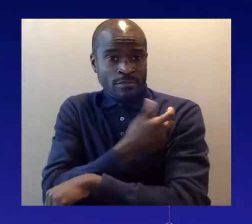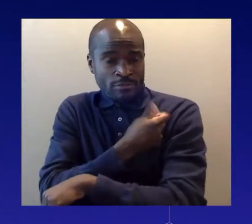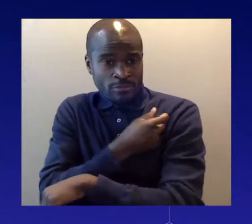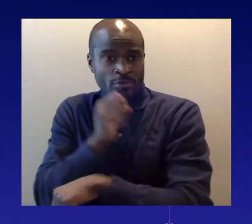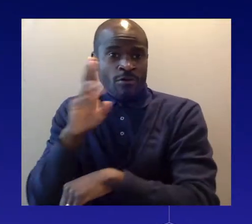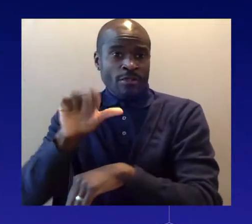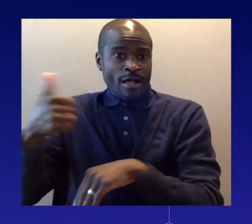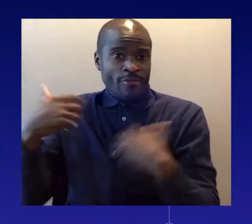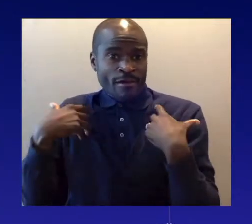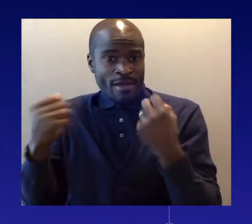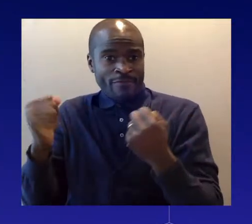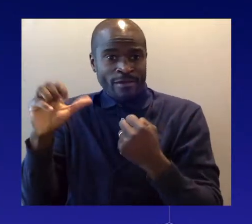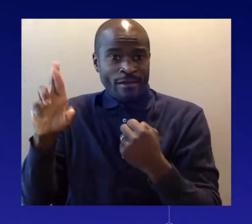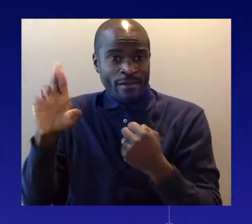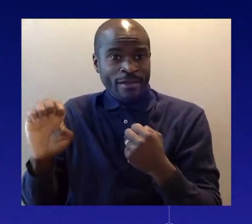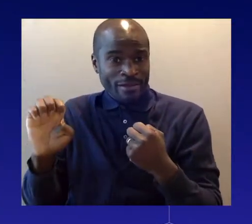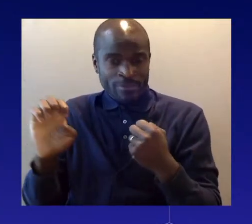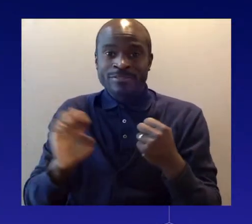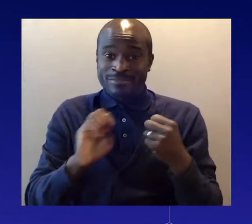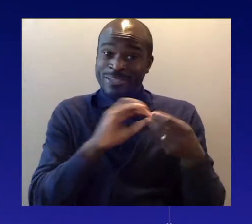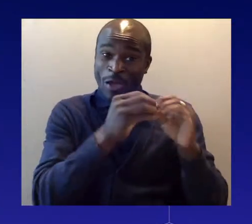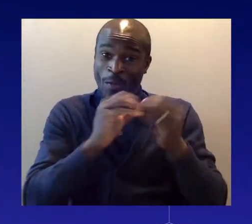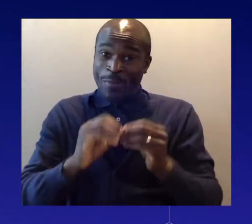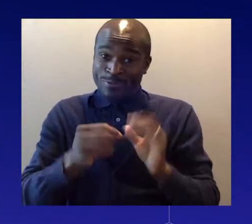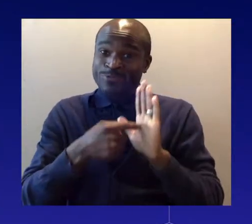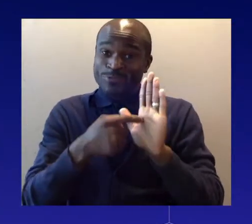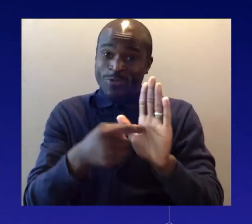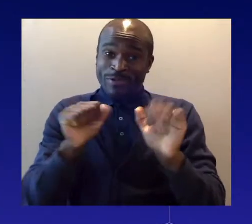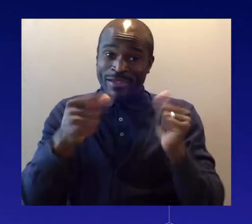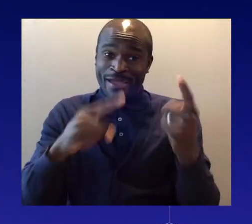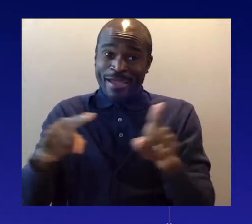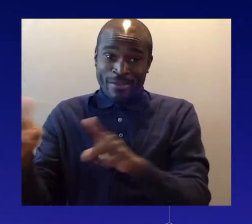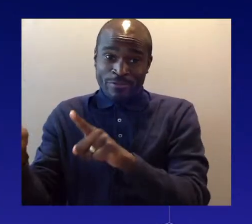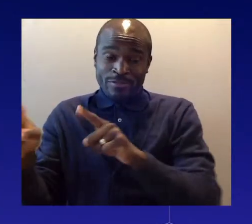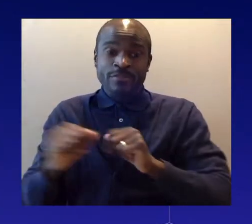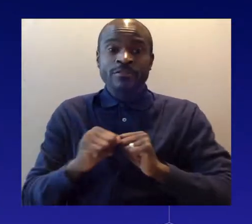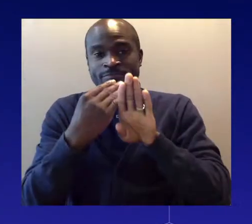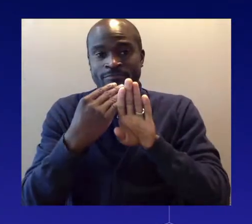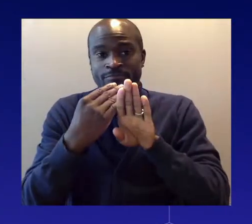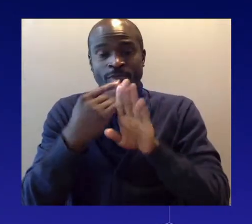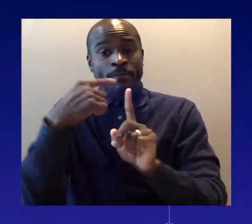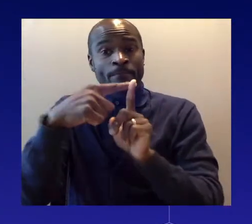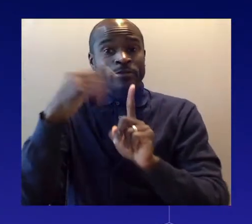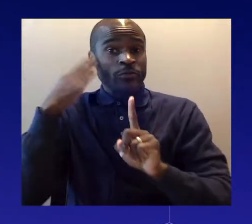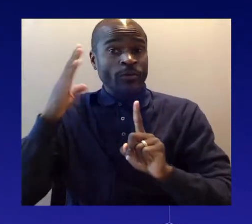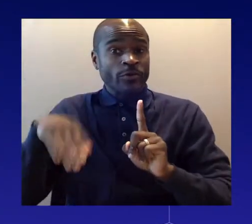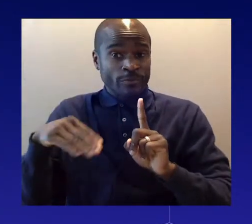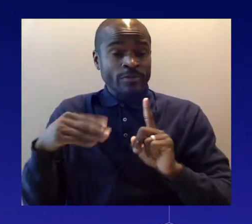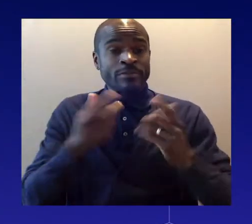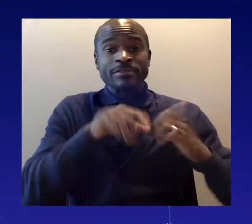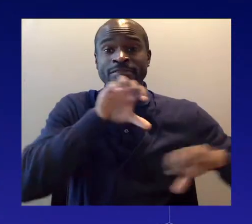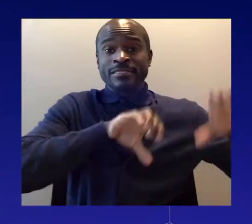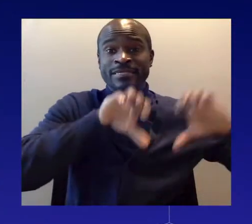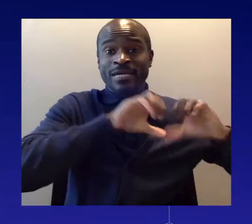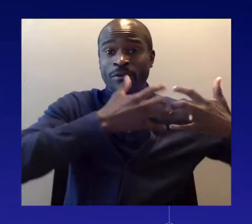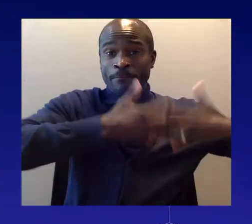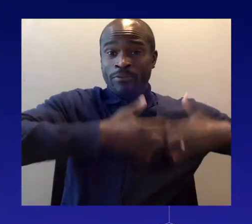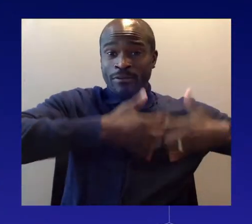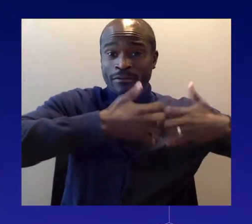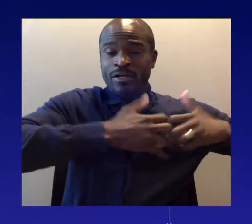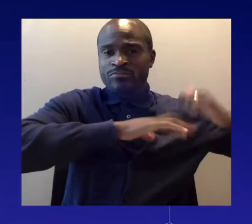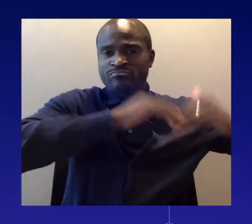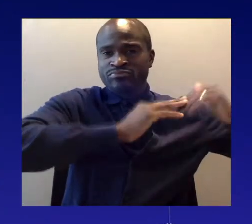happens. Hispanic and Latino people in the United States are over 30% more likely than lower-income communities, communities of color. That's